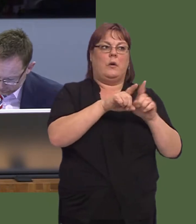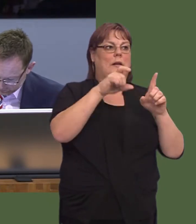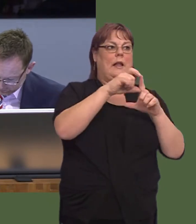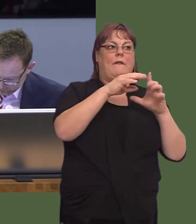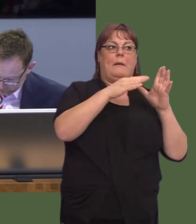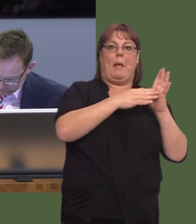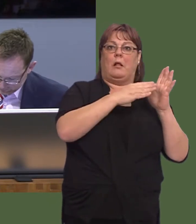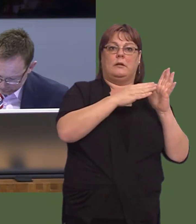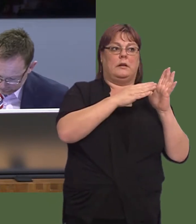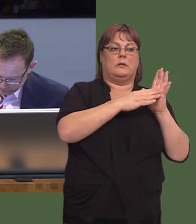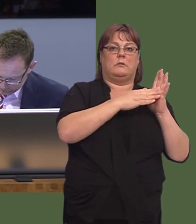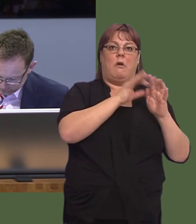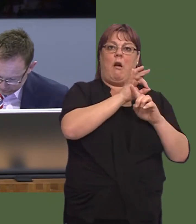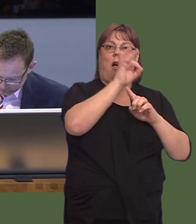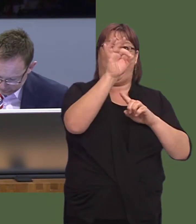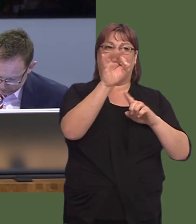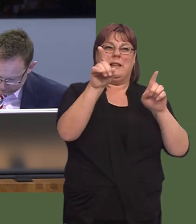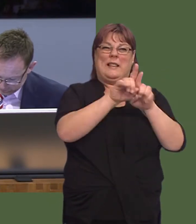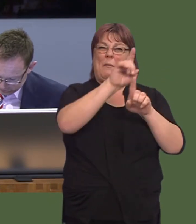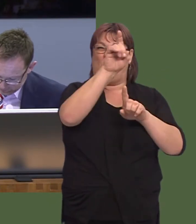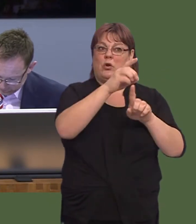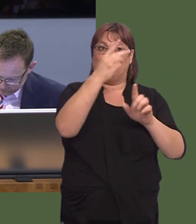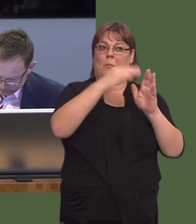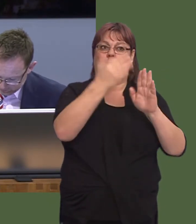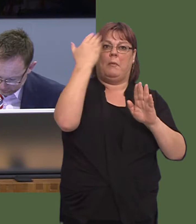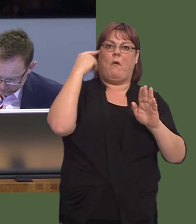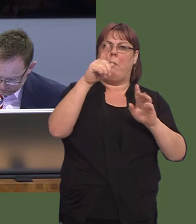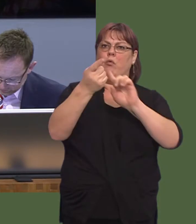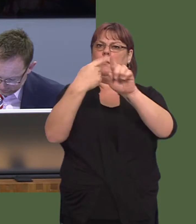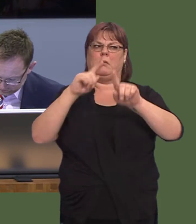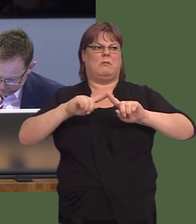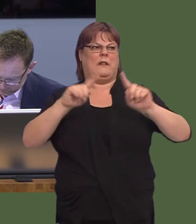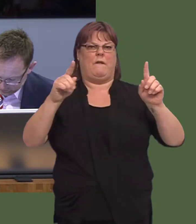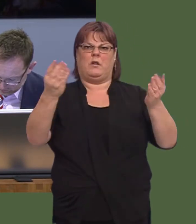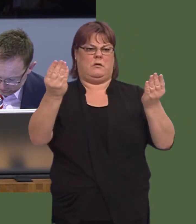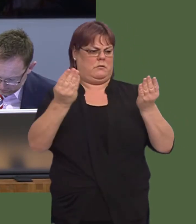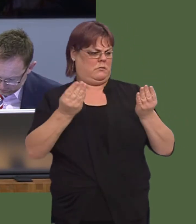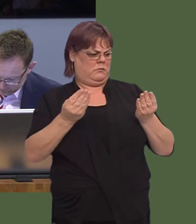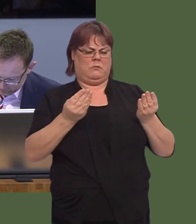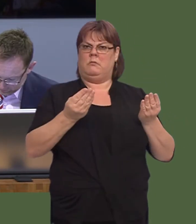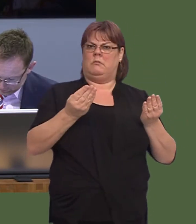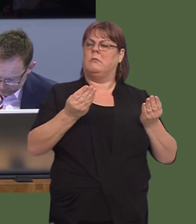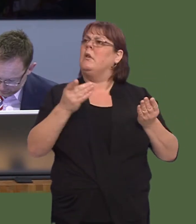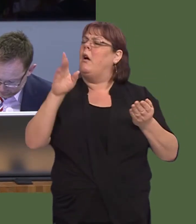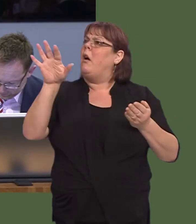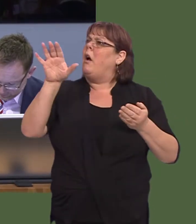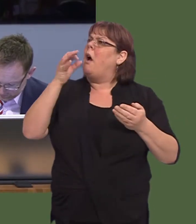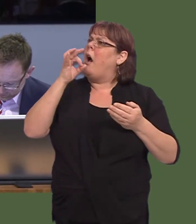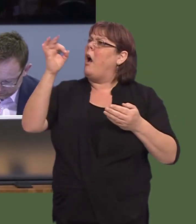my colleague David Melding less than 2 months earlier. What can you do to ensure that your government is